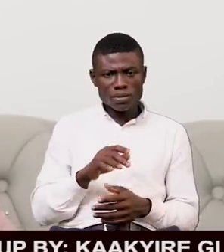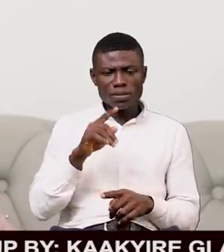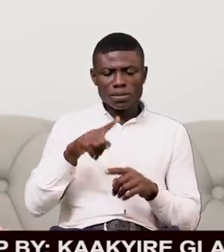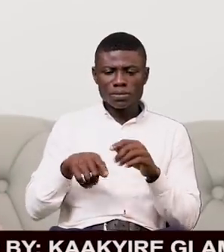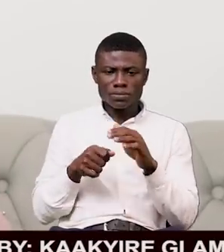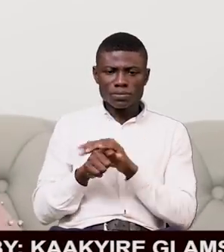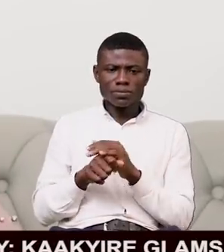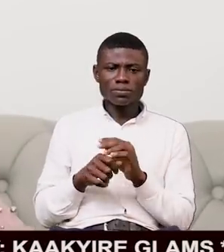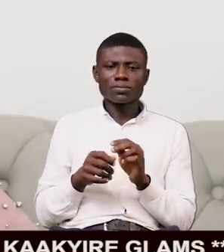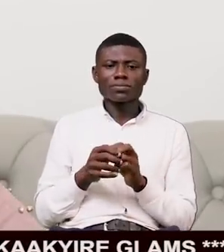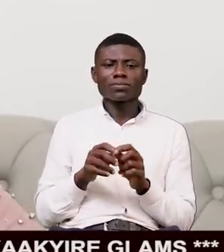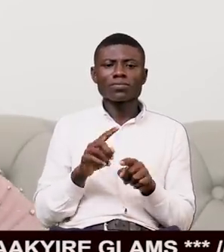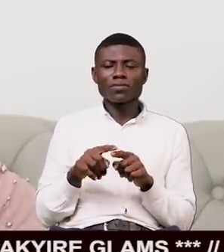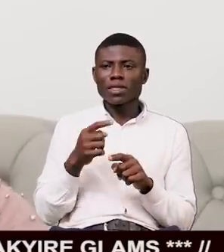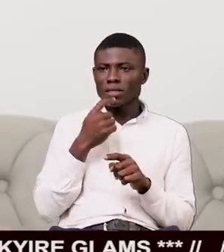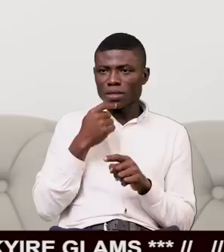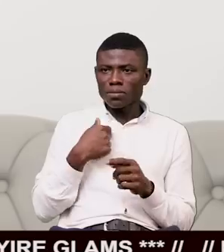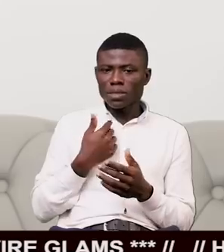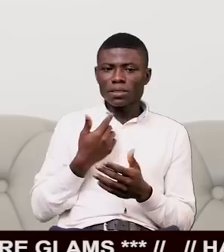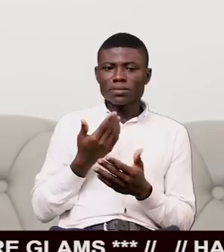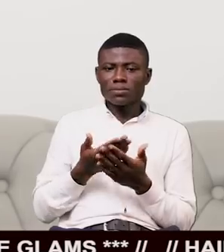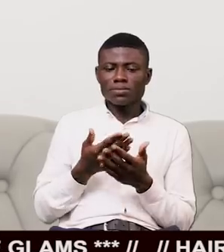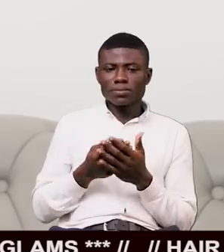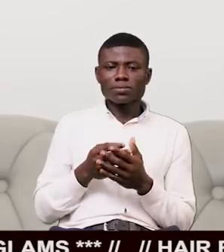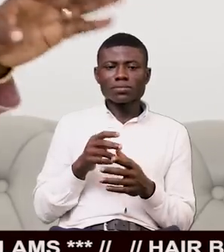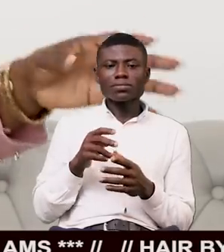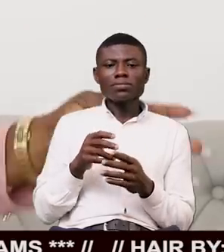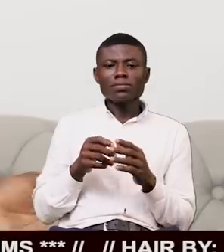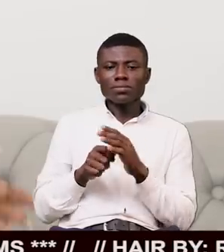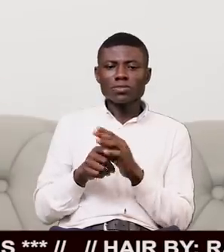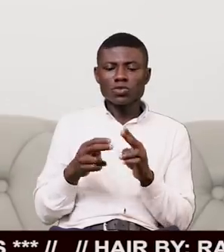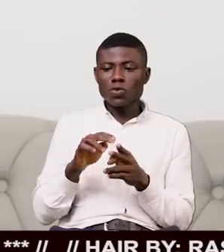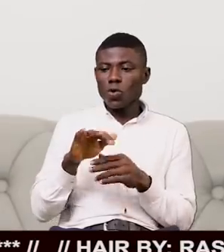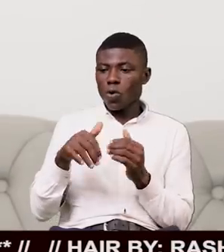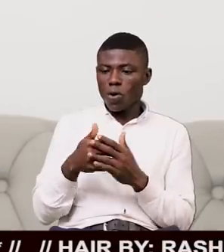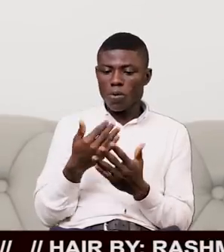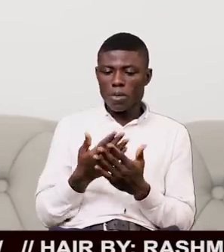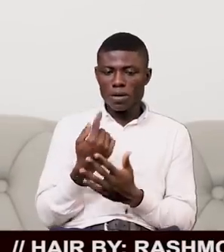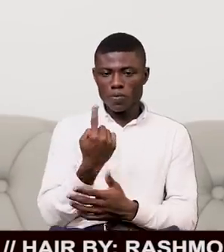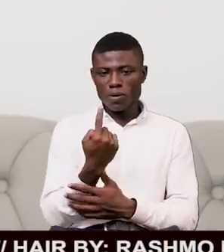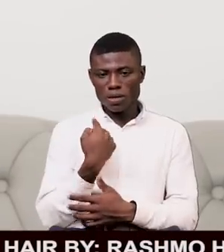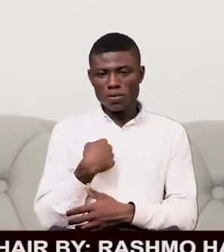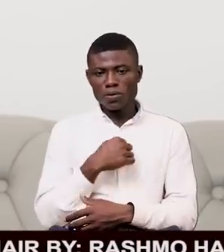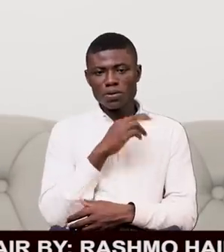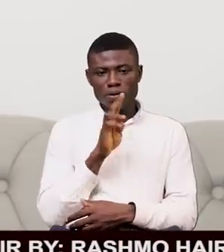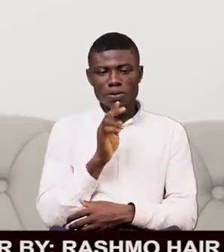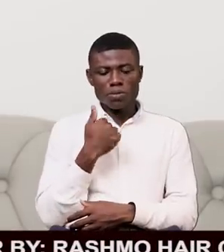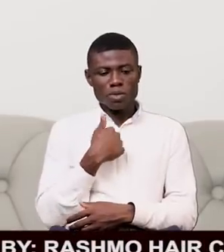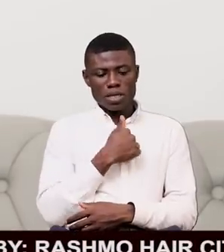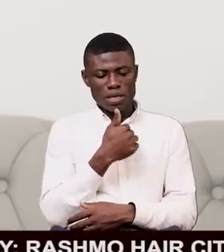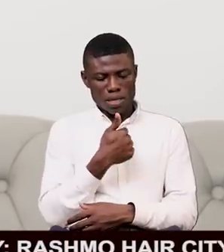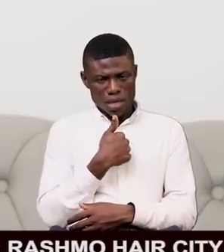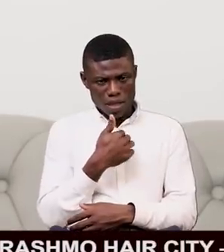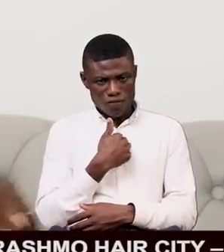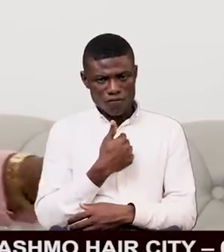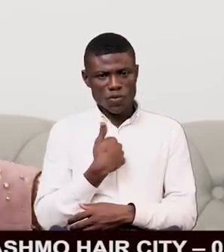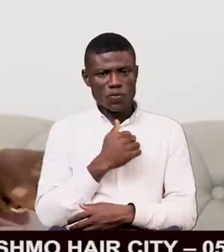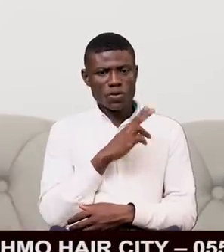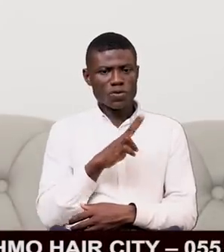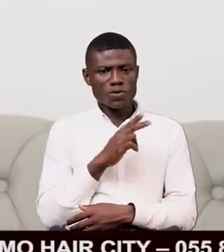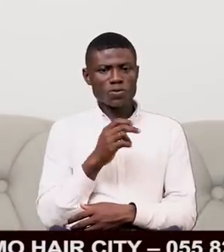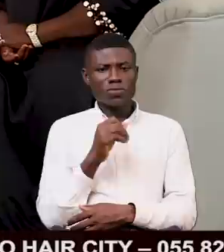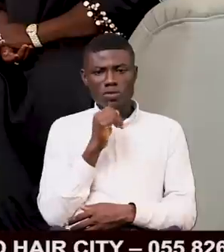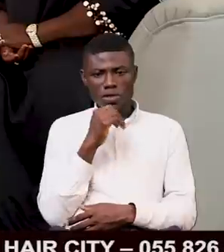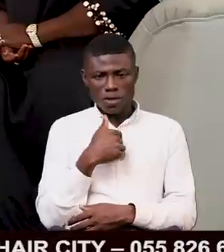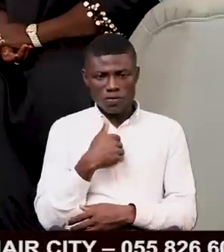nkwo hye ba bi se piece bi sika mi di akosie no okay. Nti ye nyina ye de ne ye ba ko me wa me de ye eni ho a me de